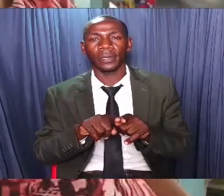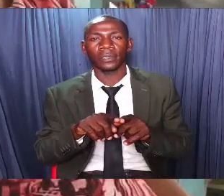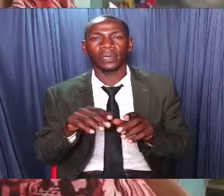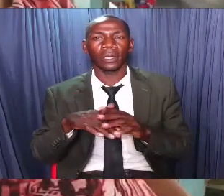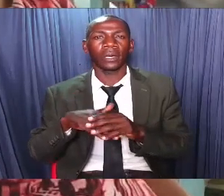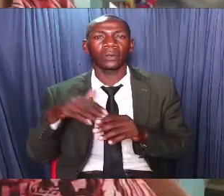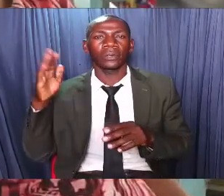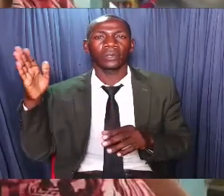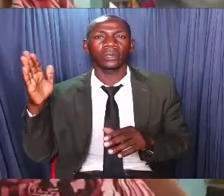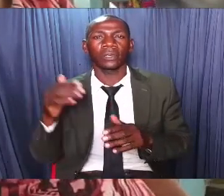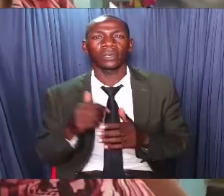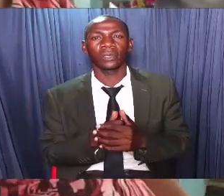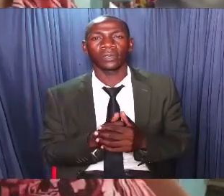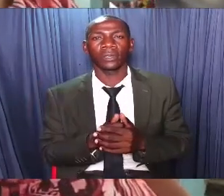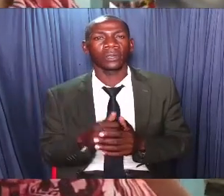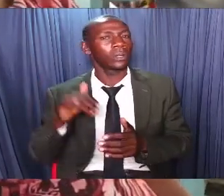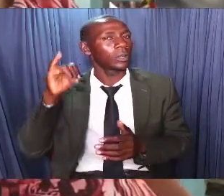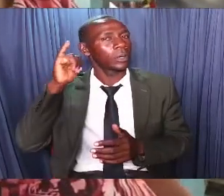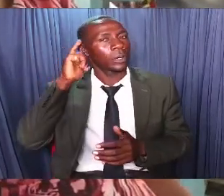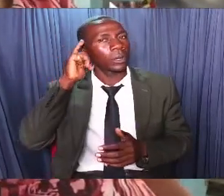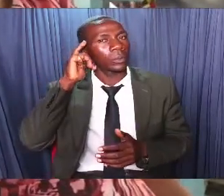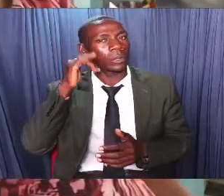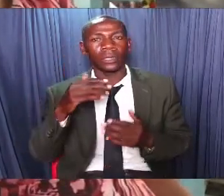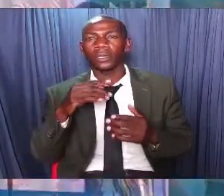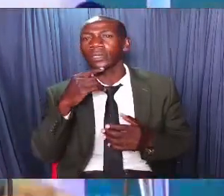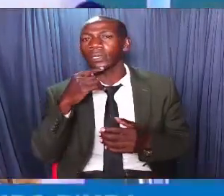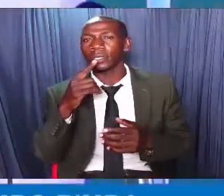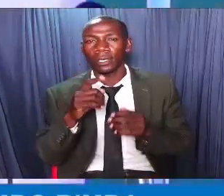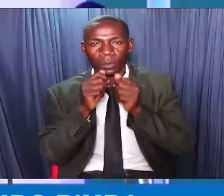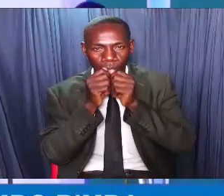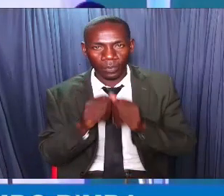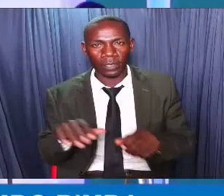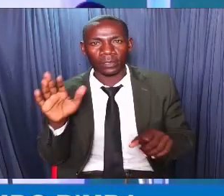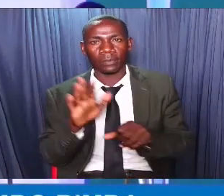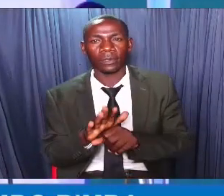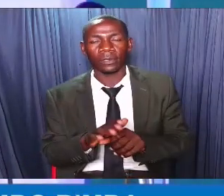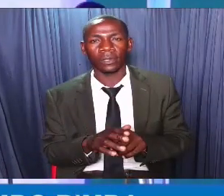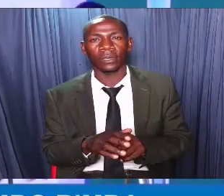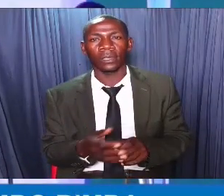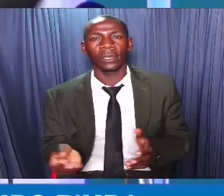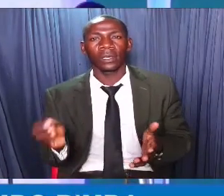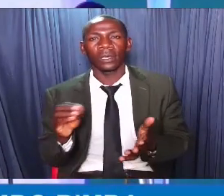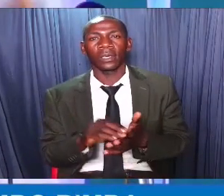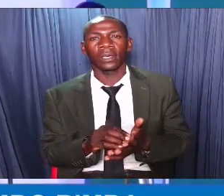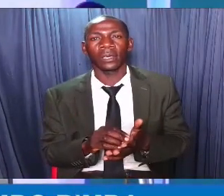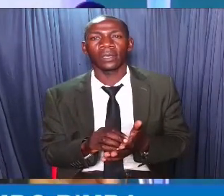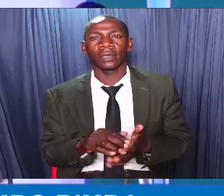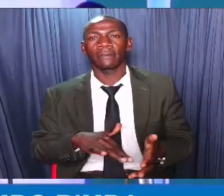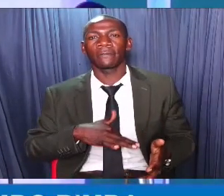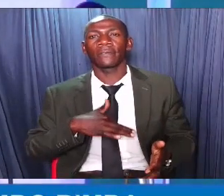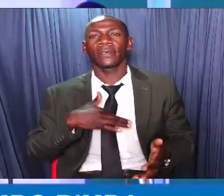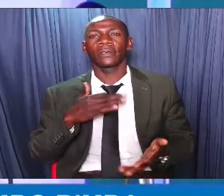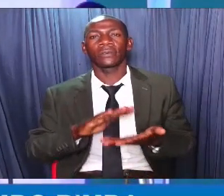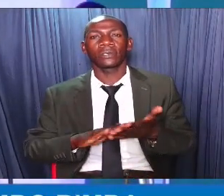kule. Brethren in Tanzania. Wananipigia simu wanasikia kubarikiwa. They are calling me, they feel blessed. Tena wanasema wanasikia kusamehewa. Again